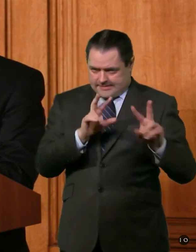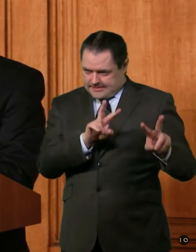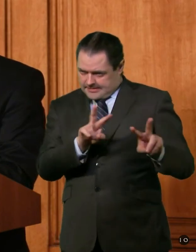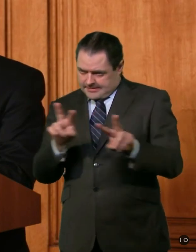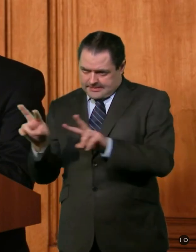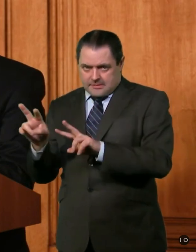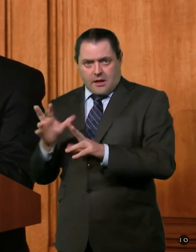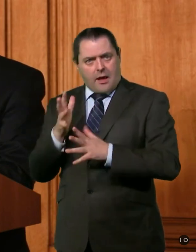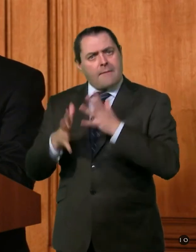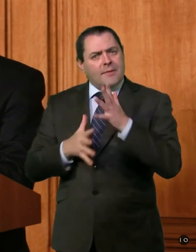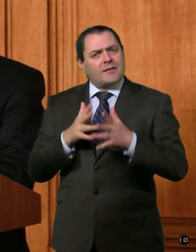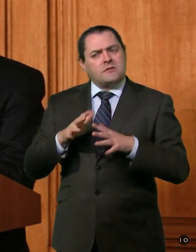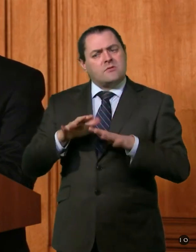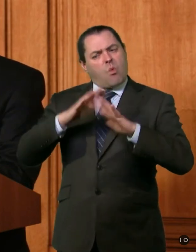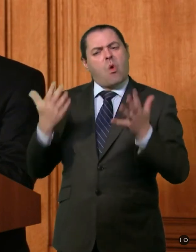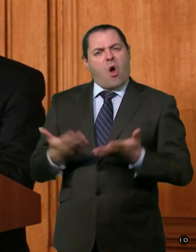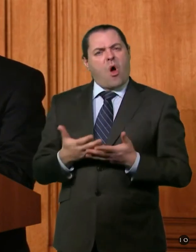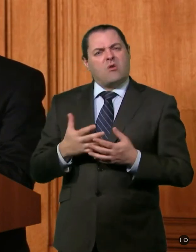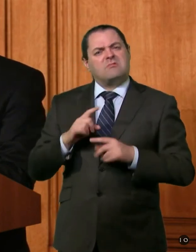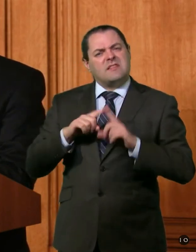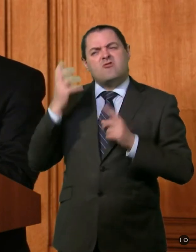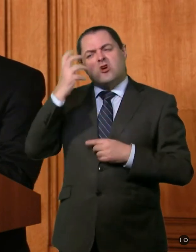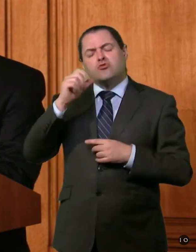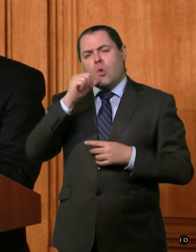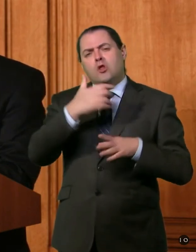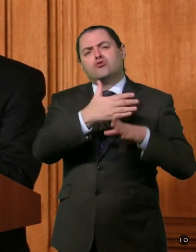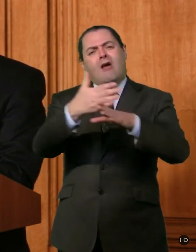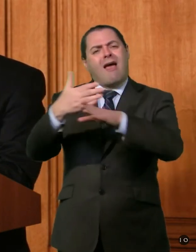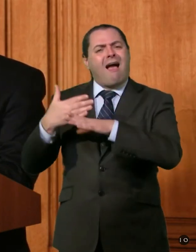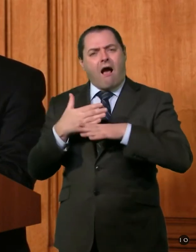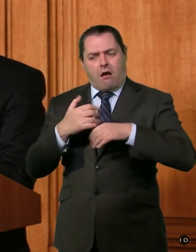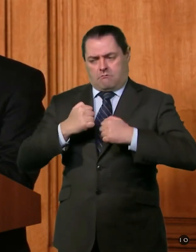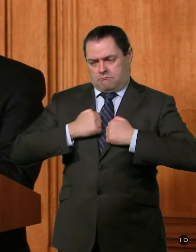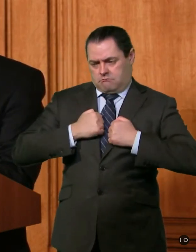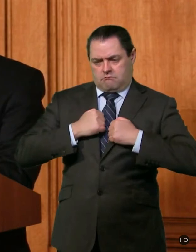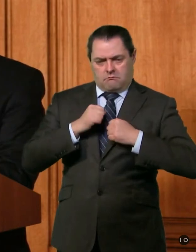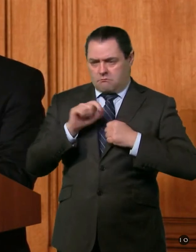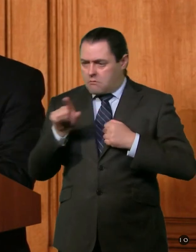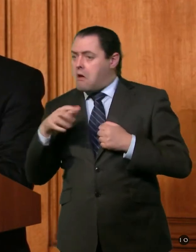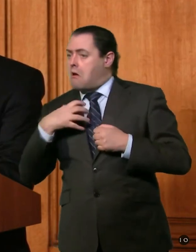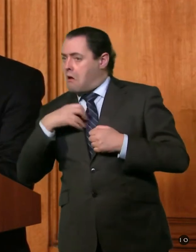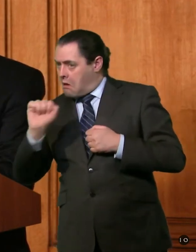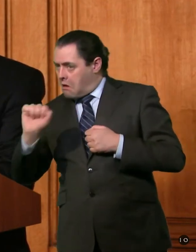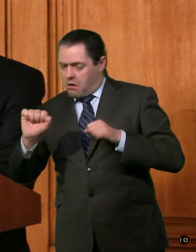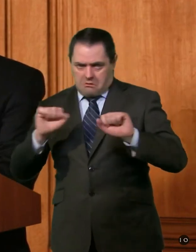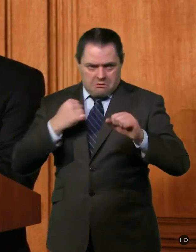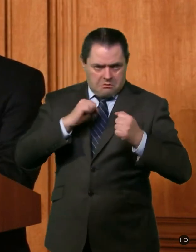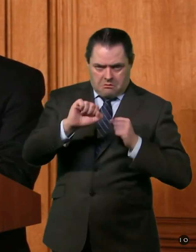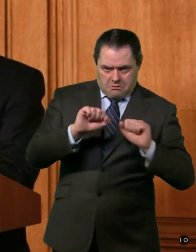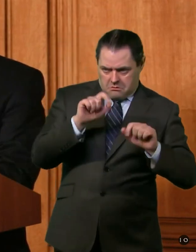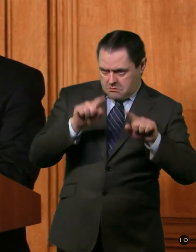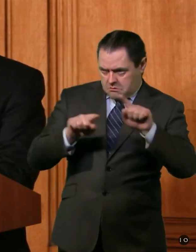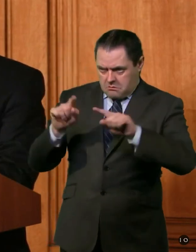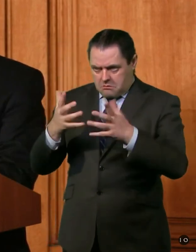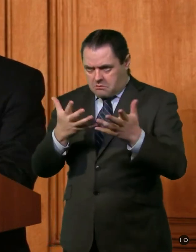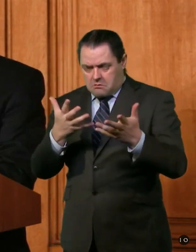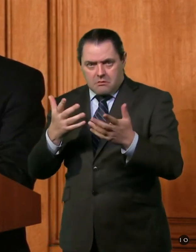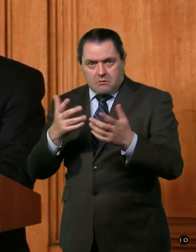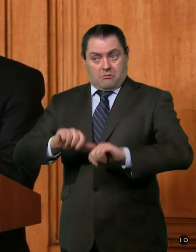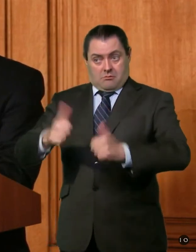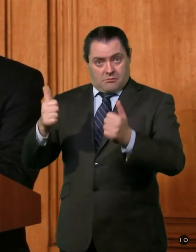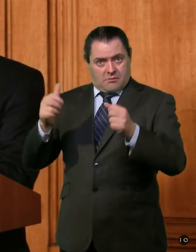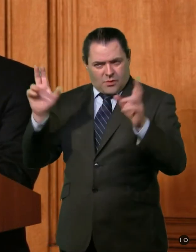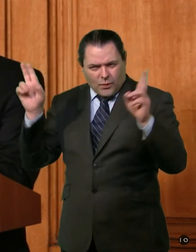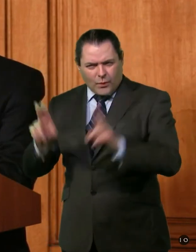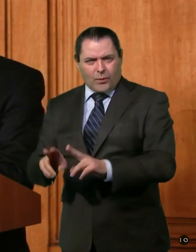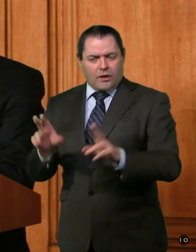world that explains vaccine effectiveness. Here in the UK, the colleagues